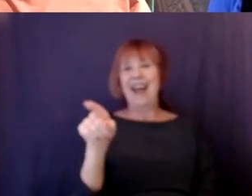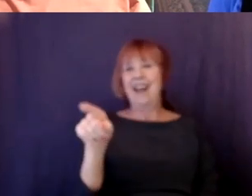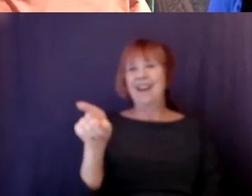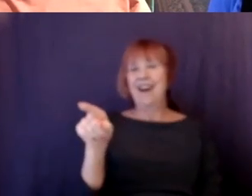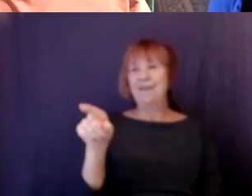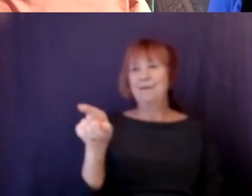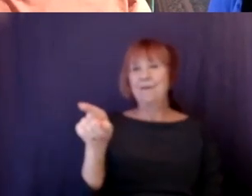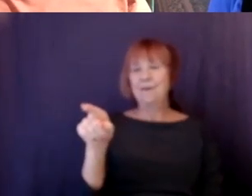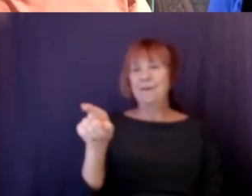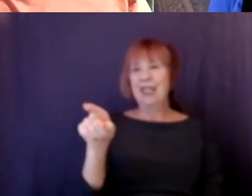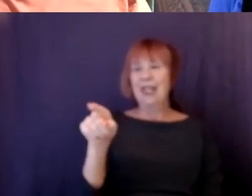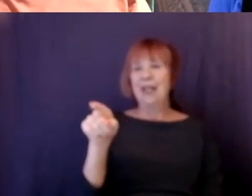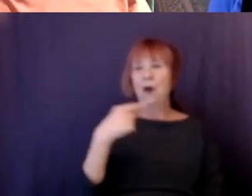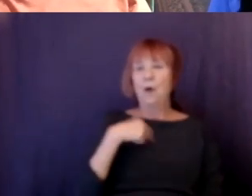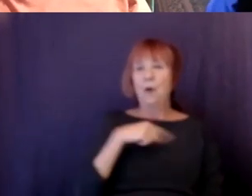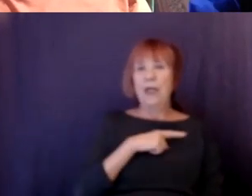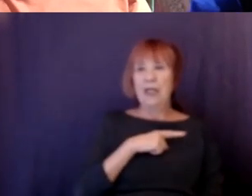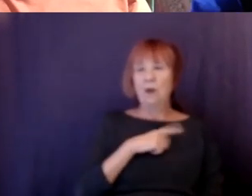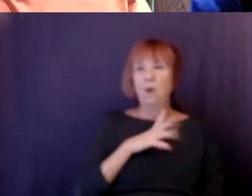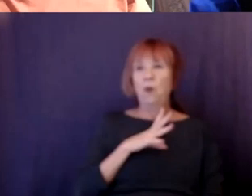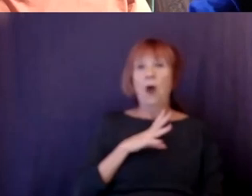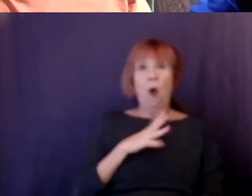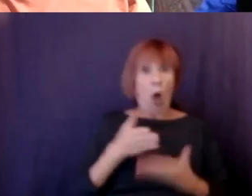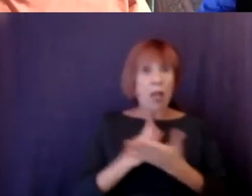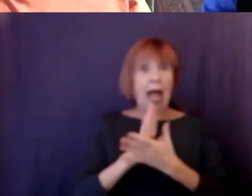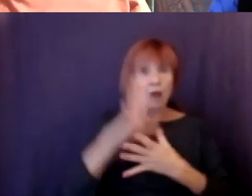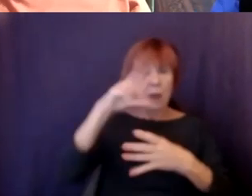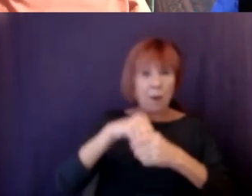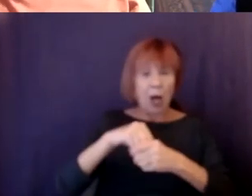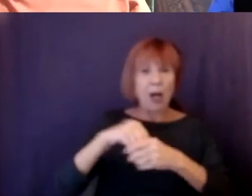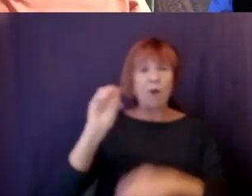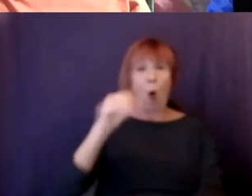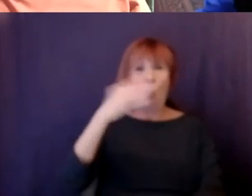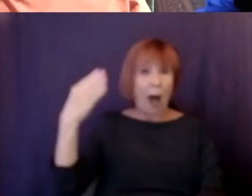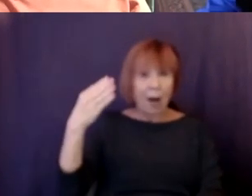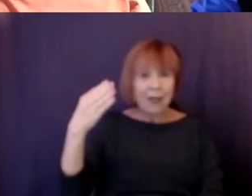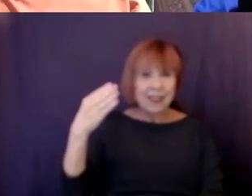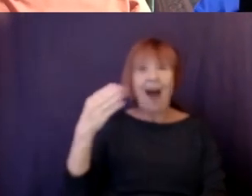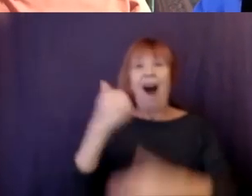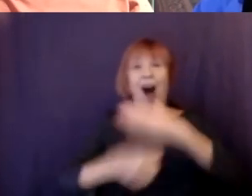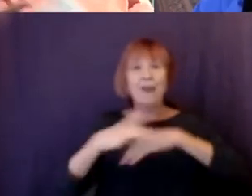got to be part of the Obamas. I know, I was higher ground production. How did that